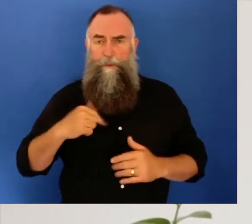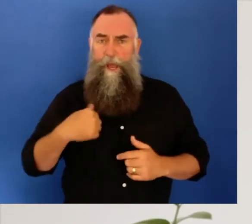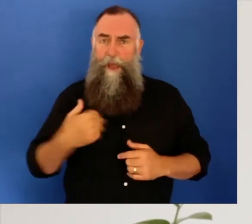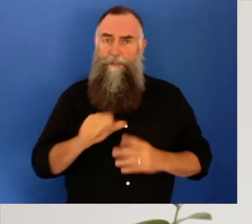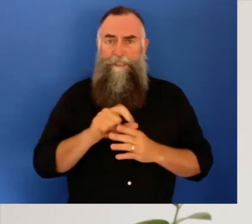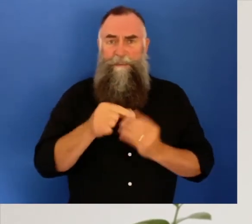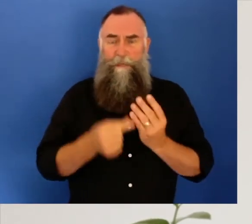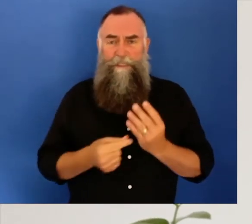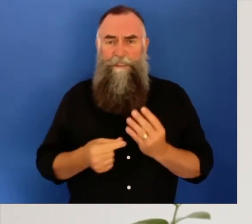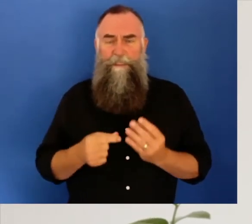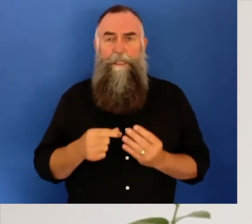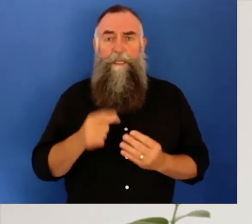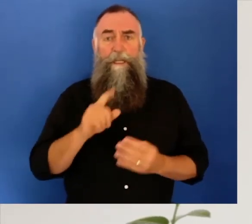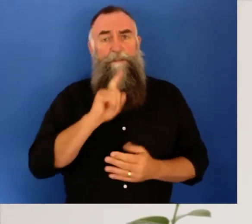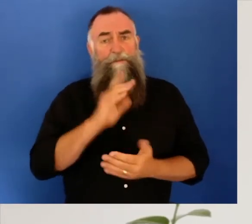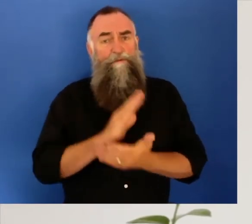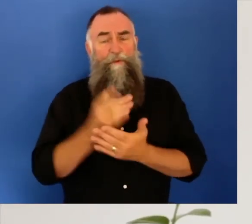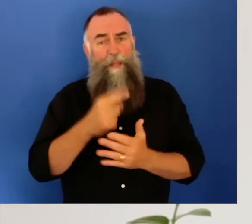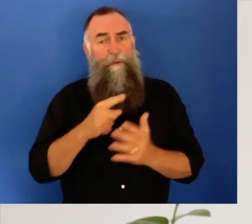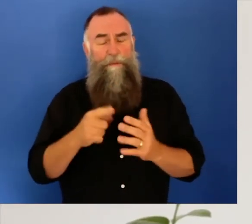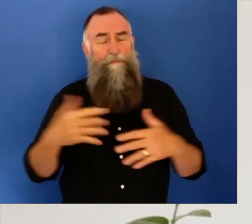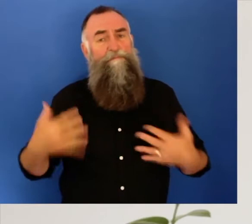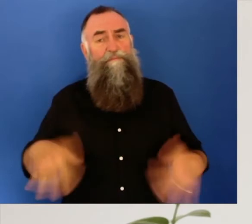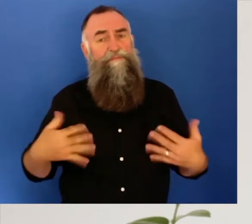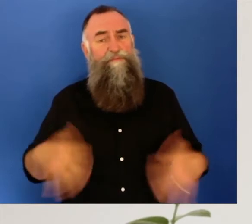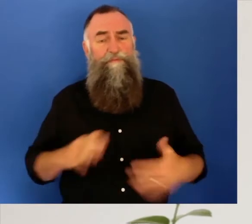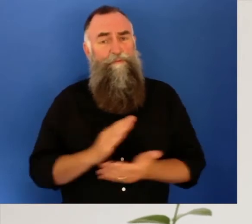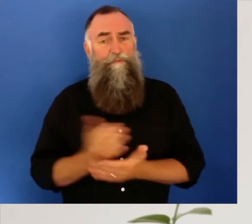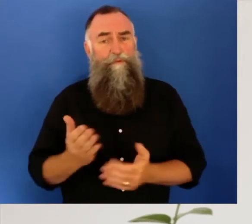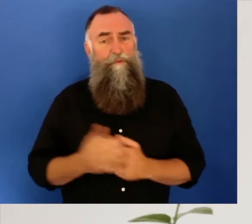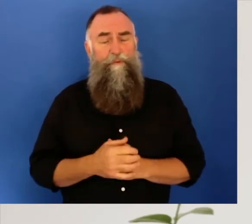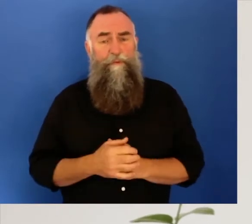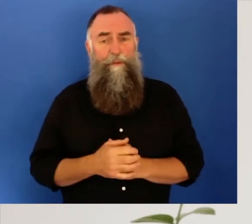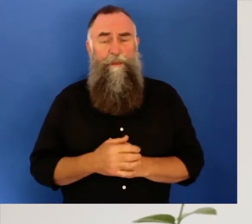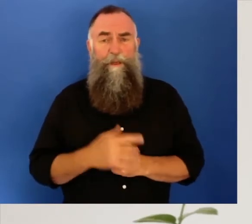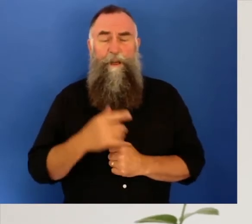perpetrator because I had a disability. That turned out to be an understatement.